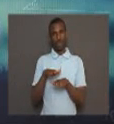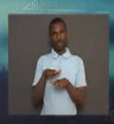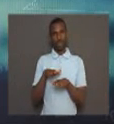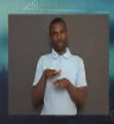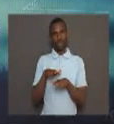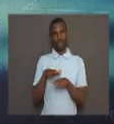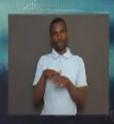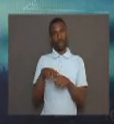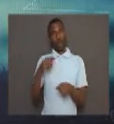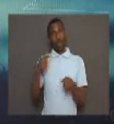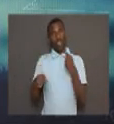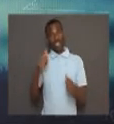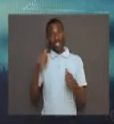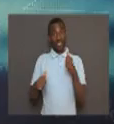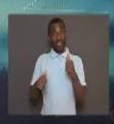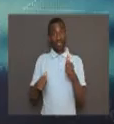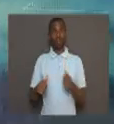alternating current.